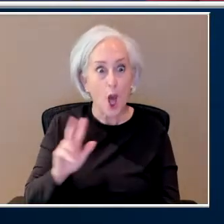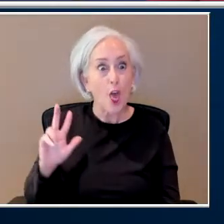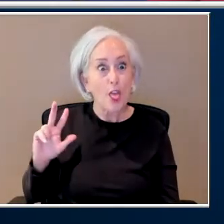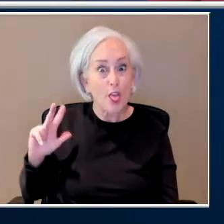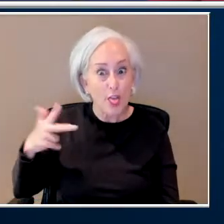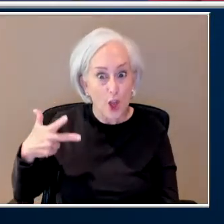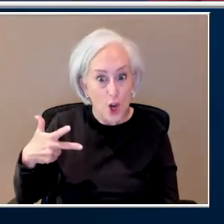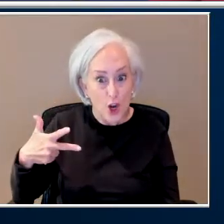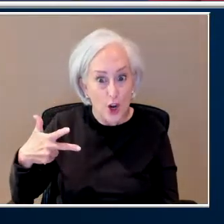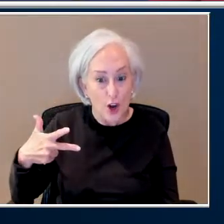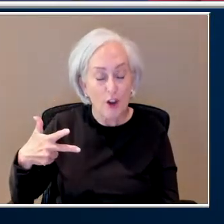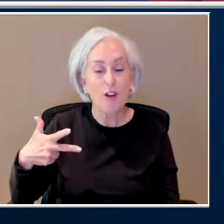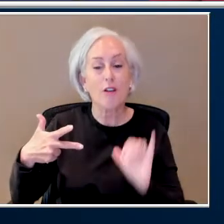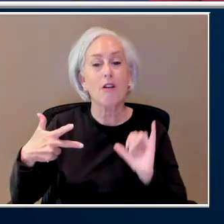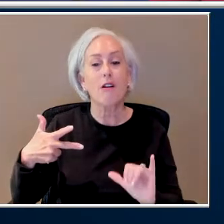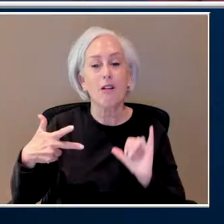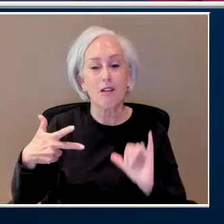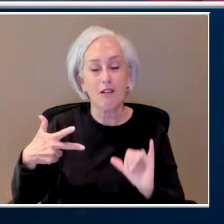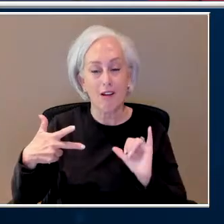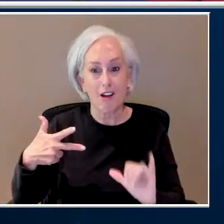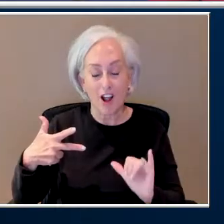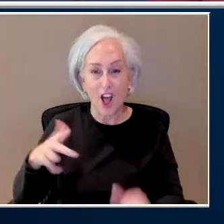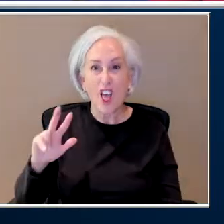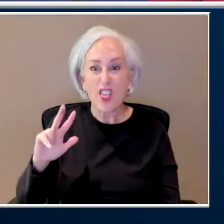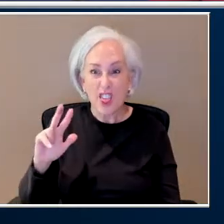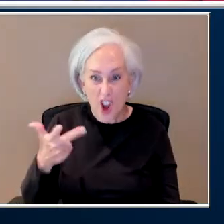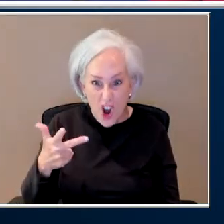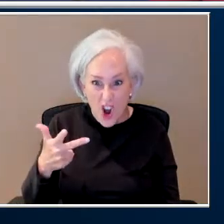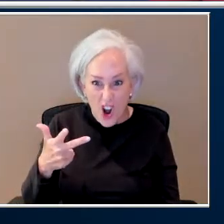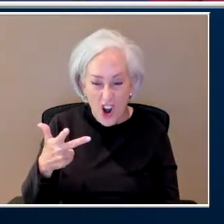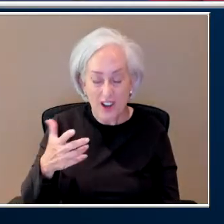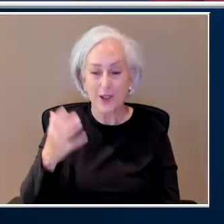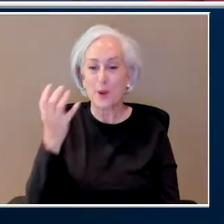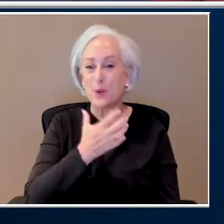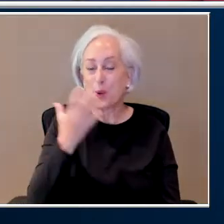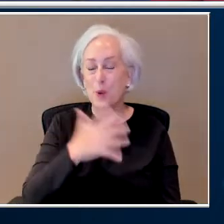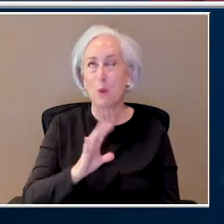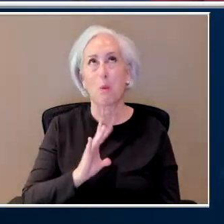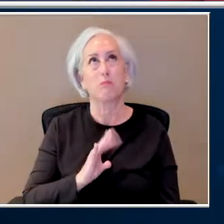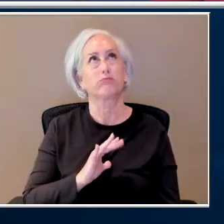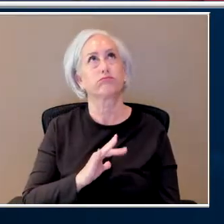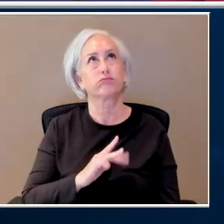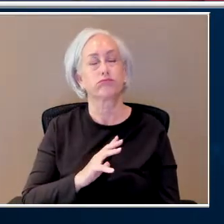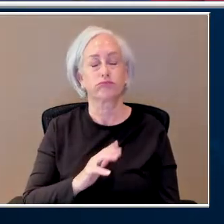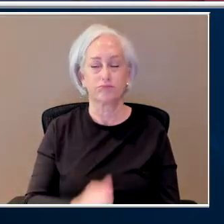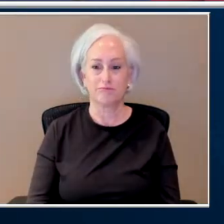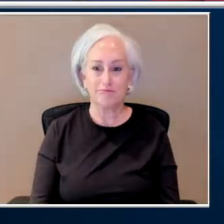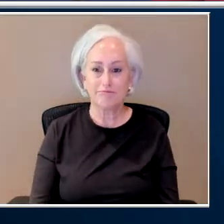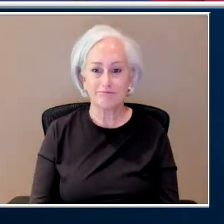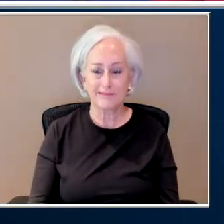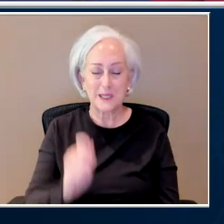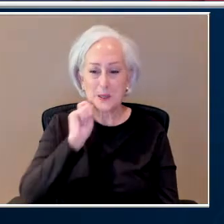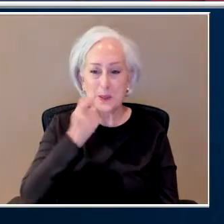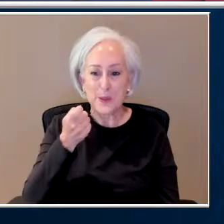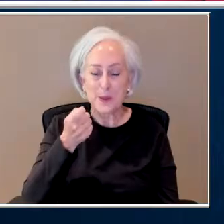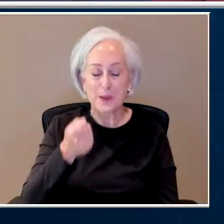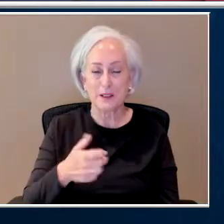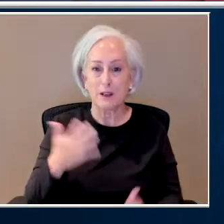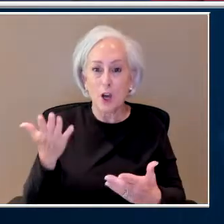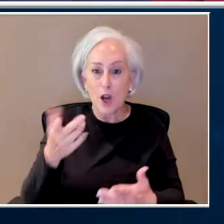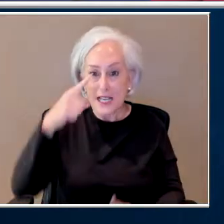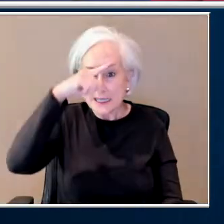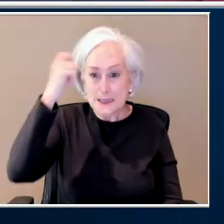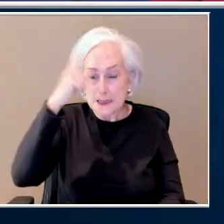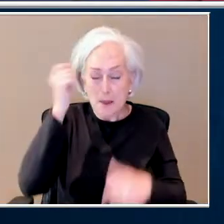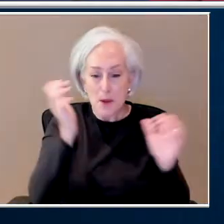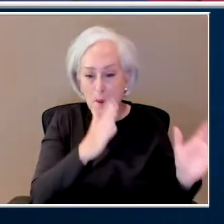Third. Third grade? That's big time. Yeah. What are your summer plans, Brennan? What are you going to